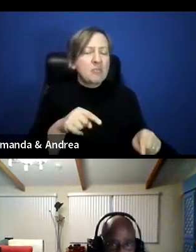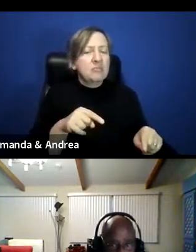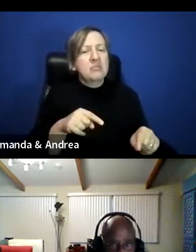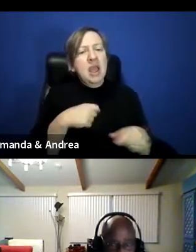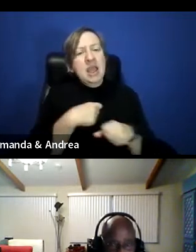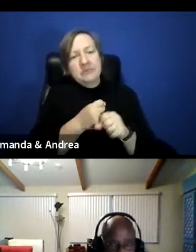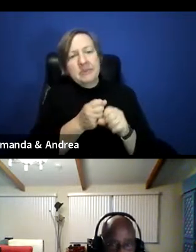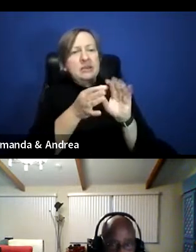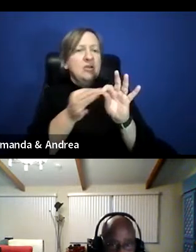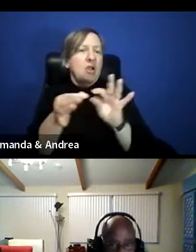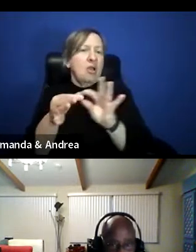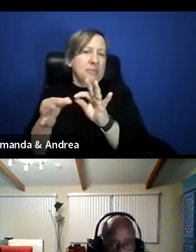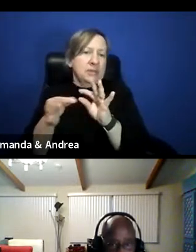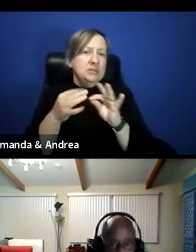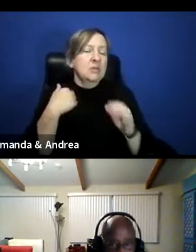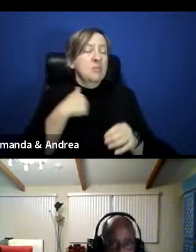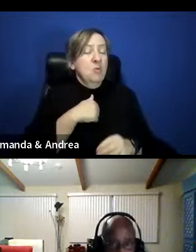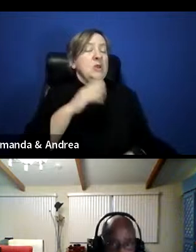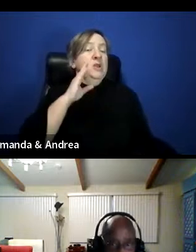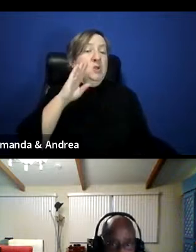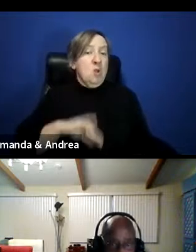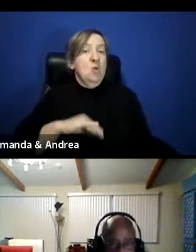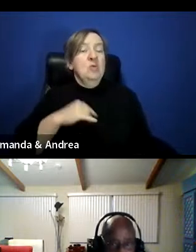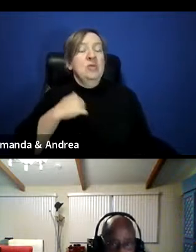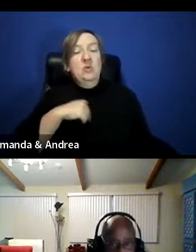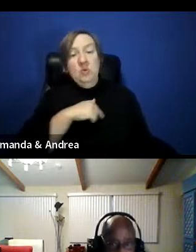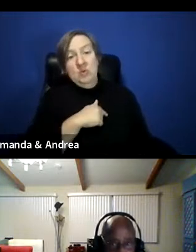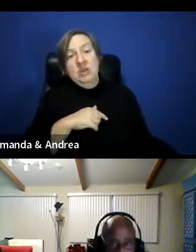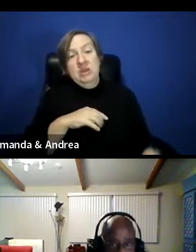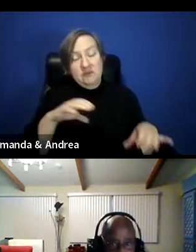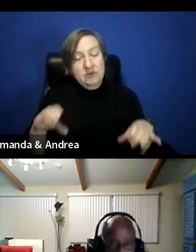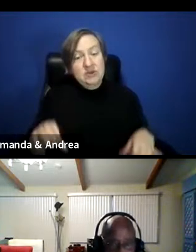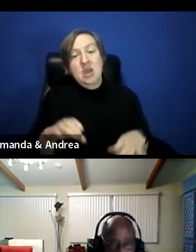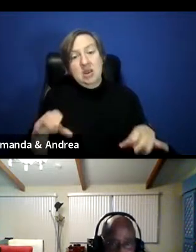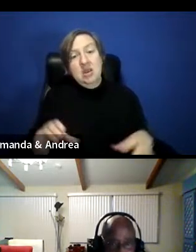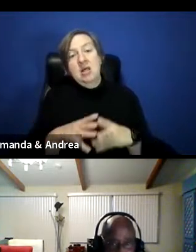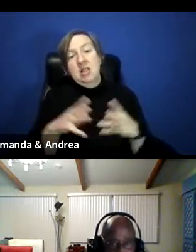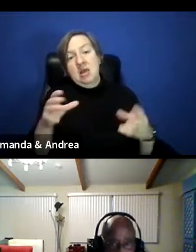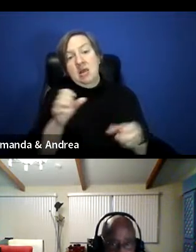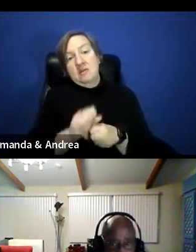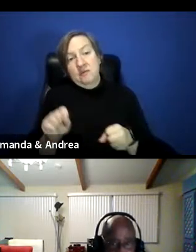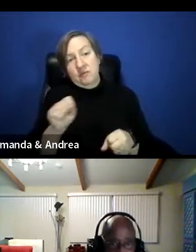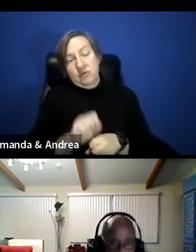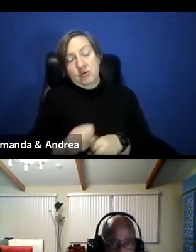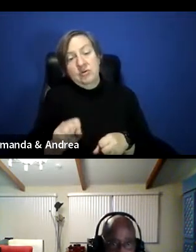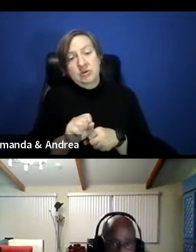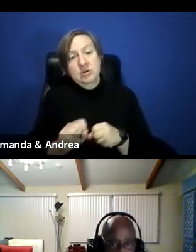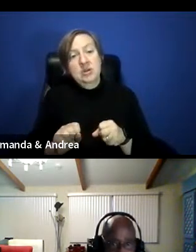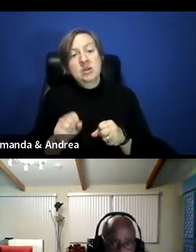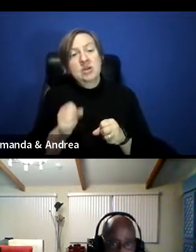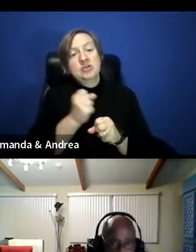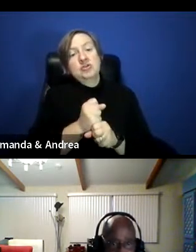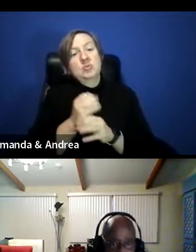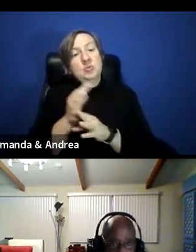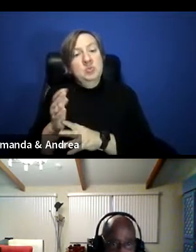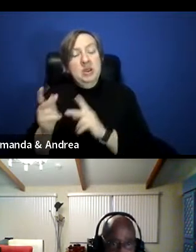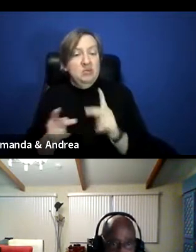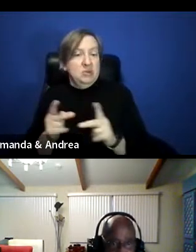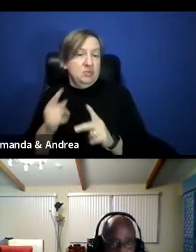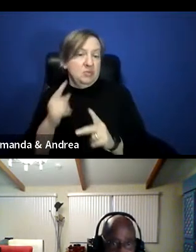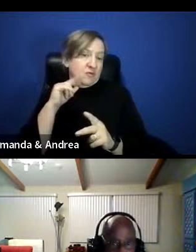can guarantee is that we have done all of the work necessary to prepare people for